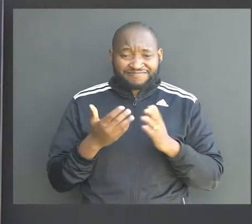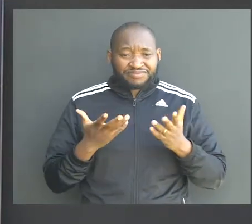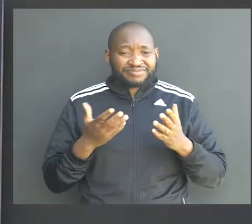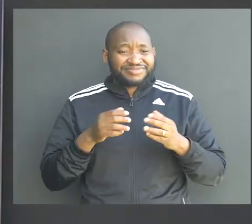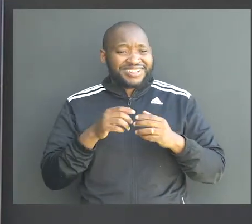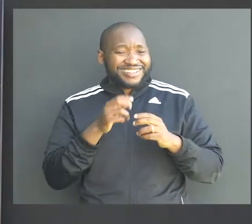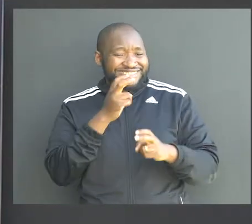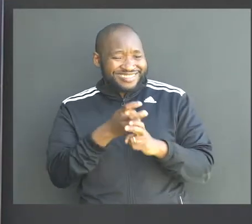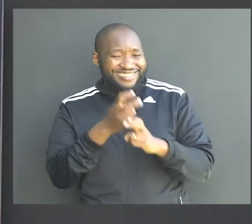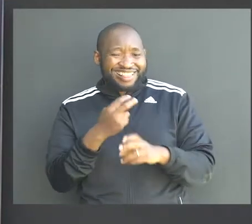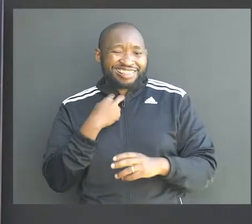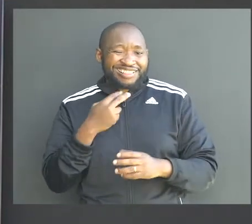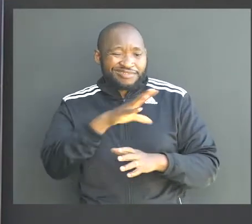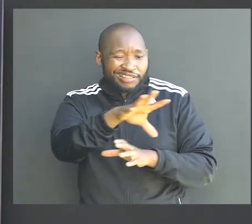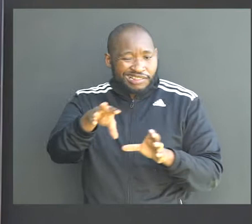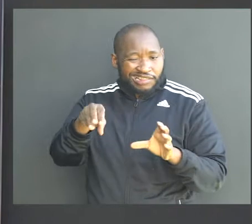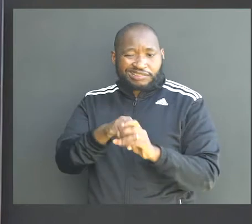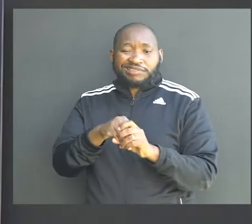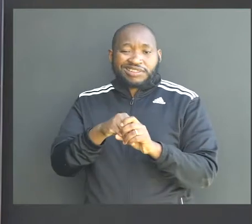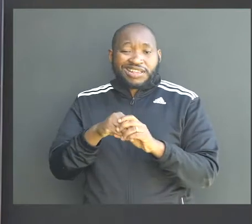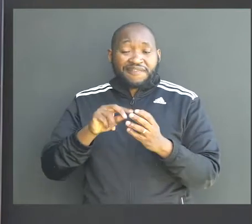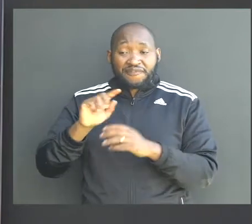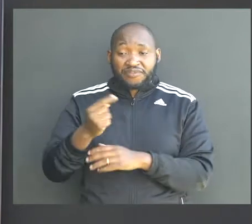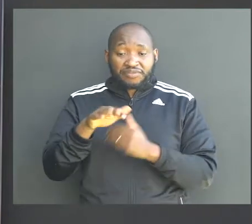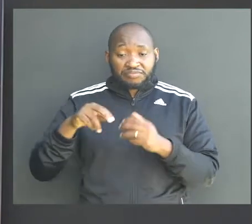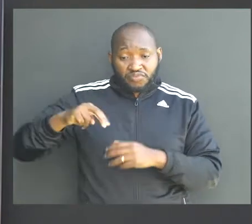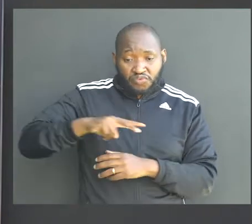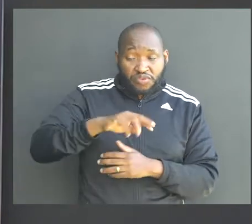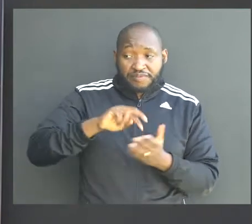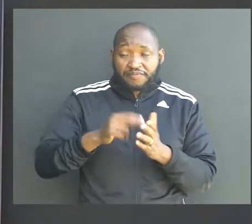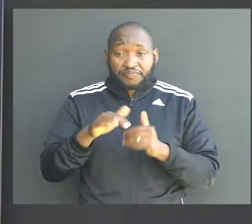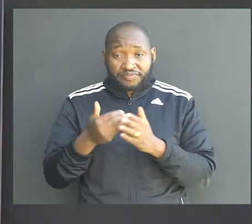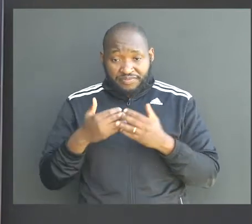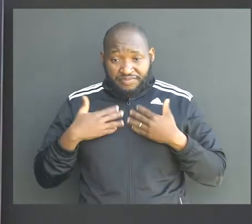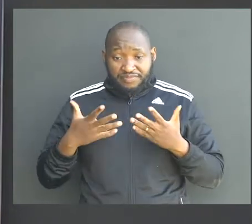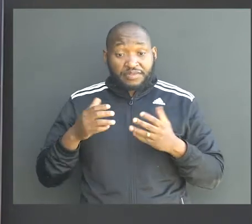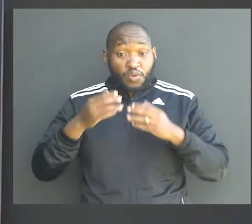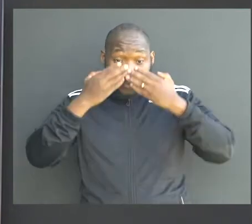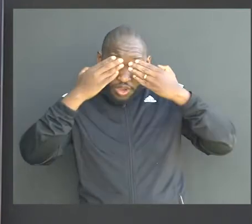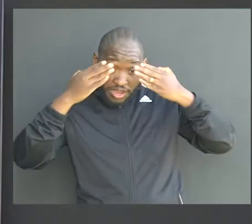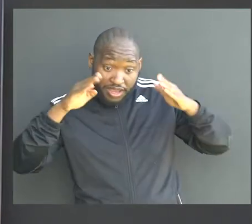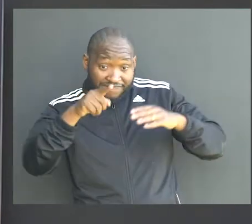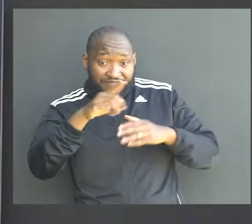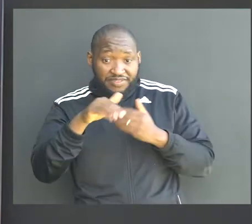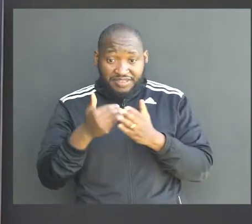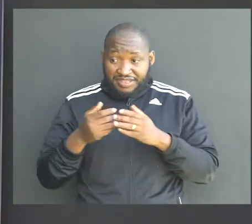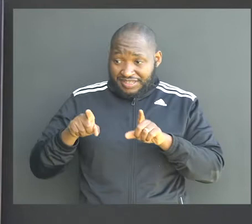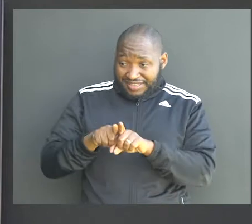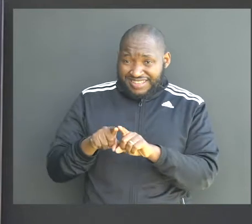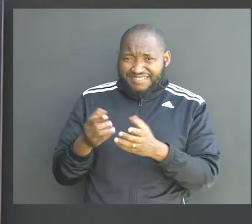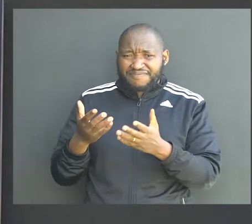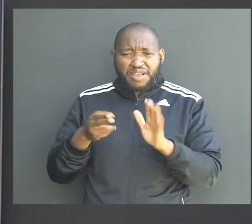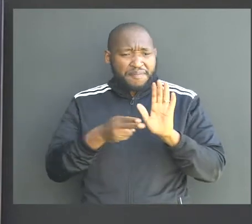they consume doesn't really cater and speak to them. So first of all, this work means inclusiveness and awareness, because a brand